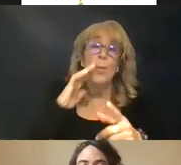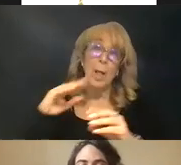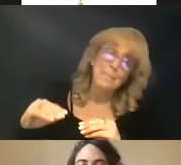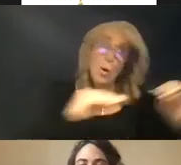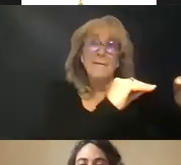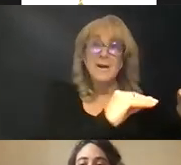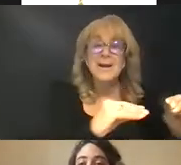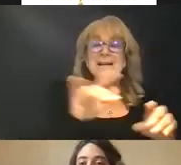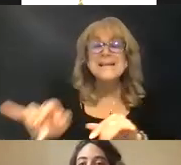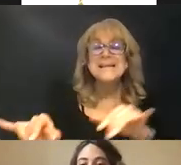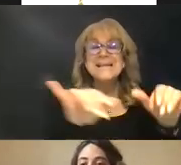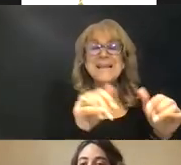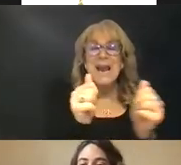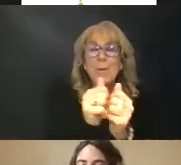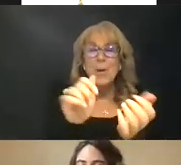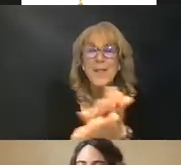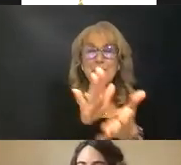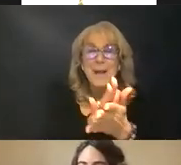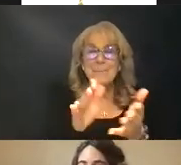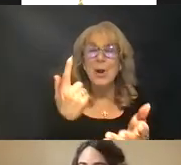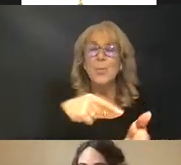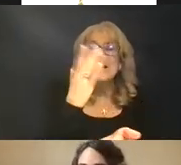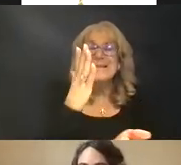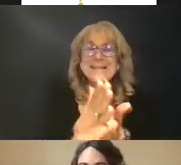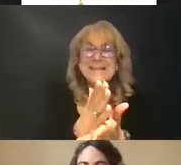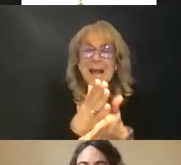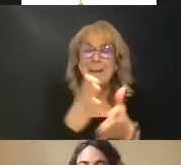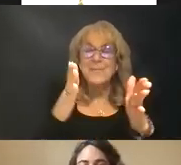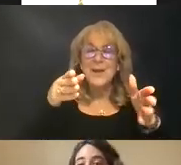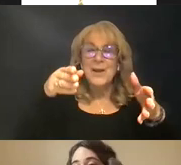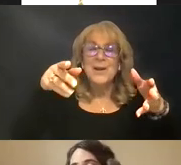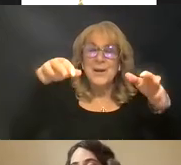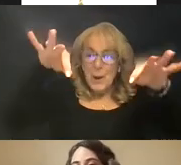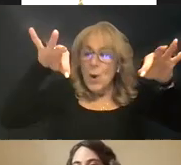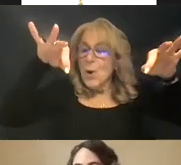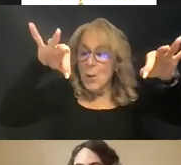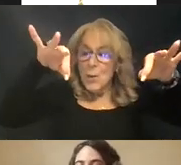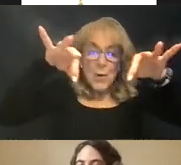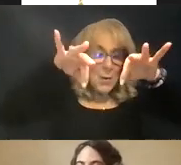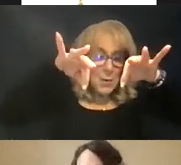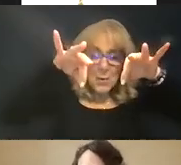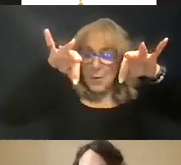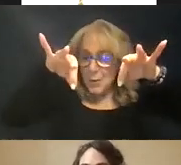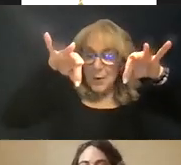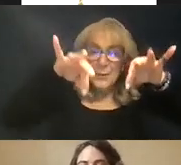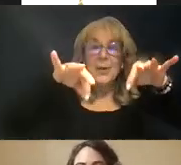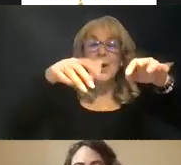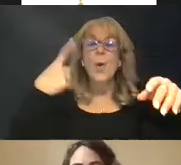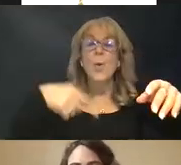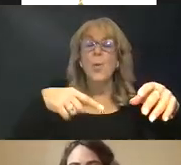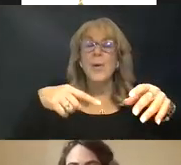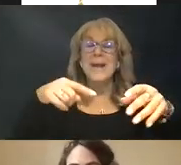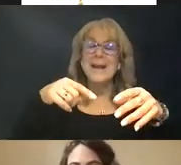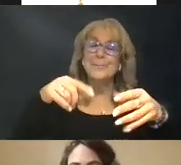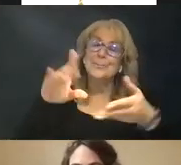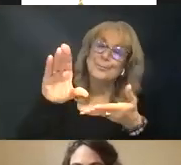between the sheets, we stopped pushing or we pushed less in the center. That means that actually we decreased the pressure. So as we